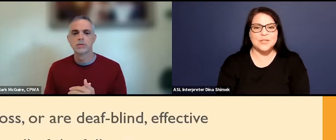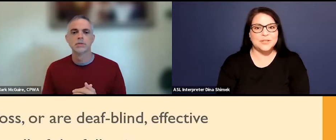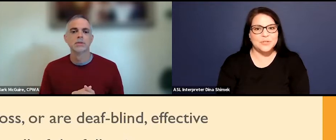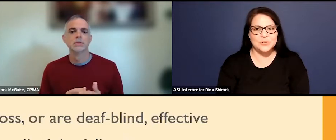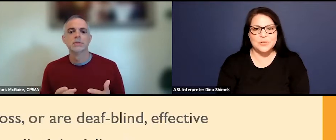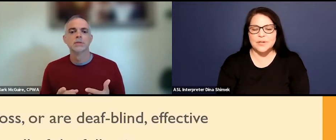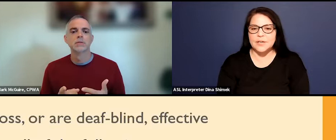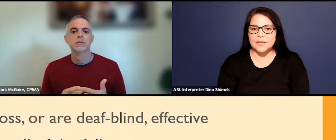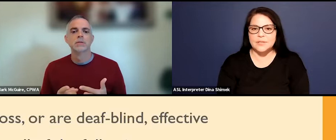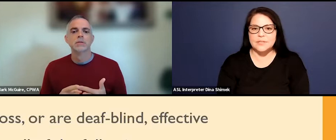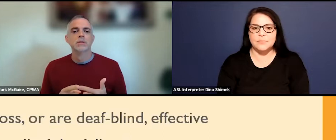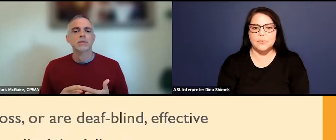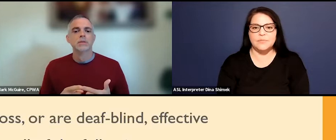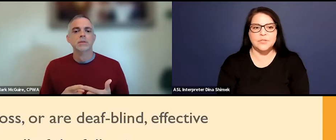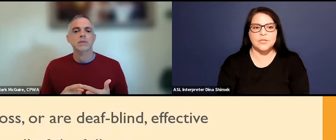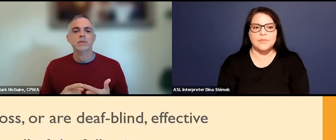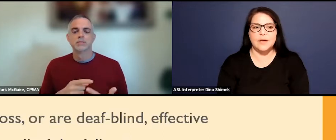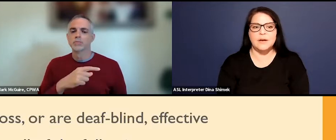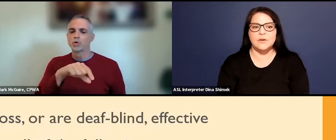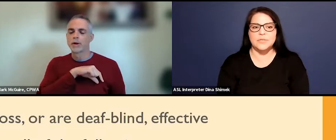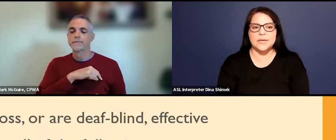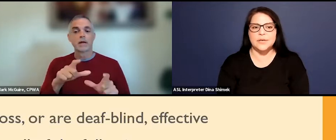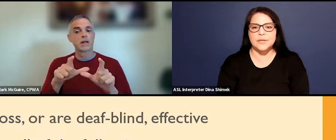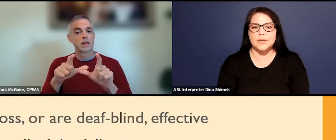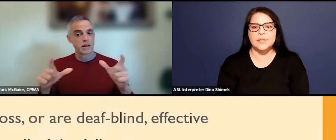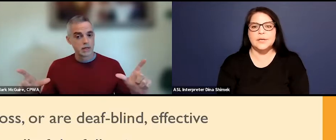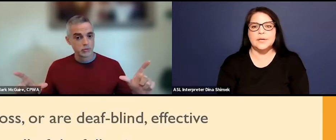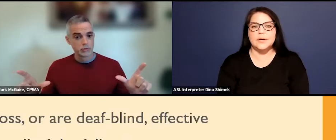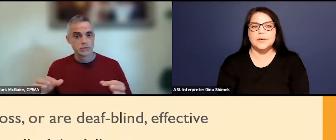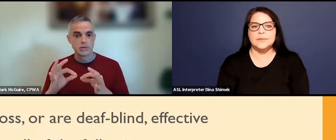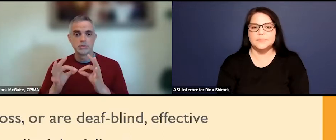Make sure that those notes are very clear. That's an important function of that note taker.